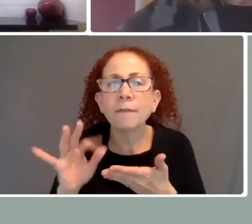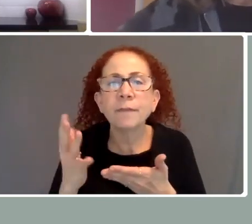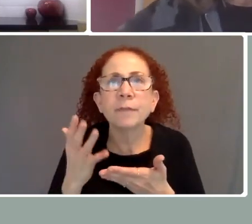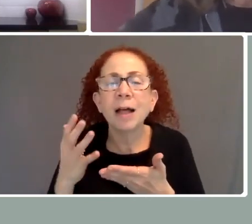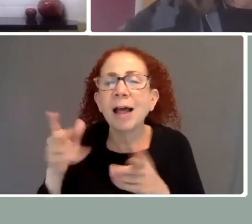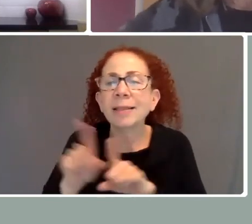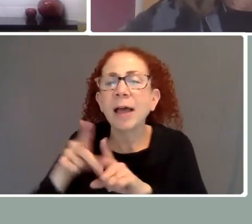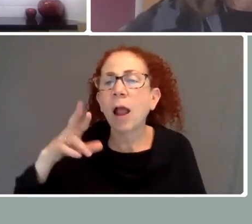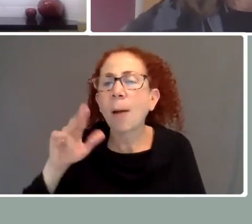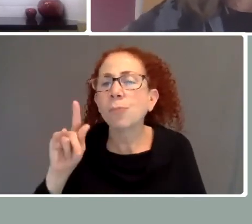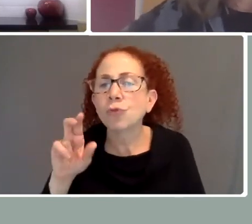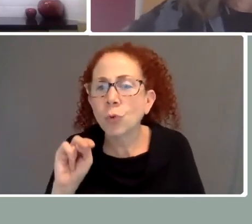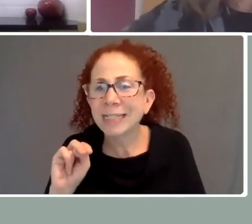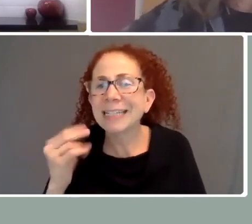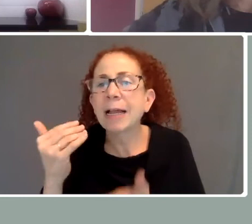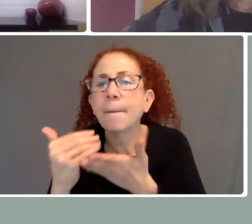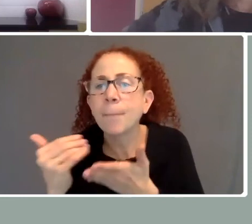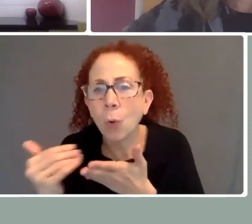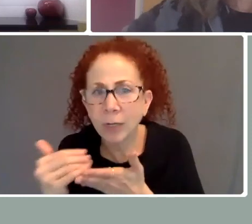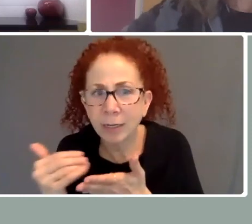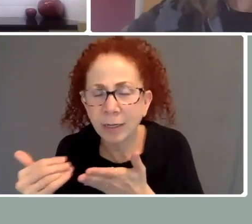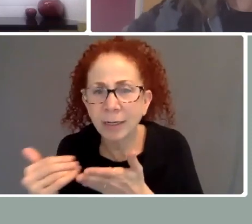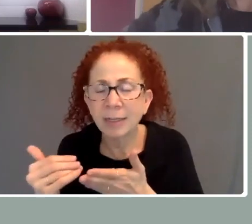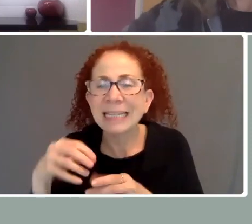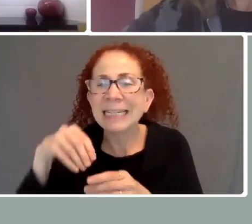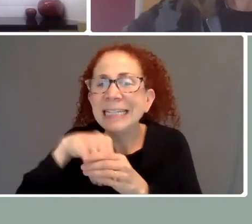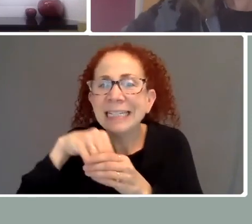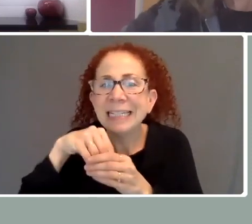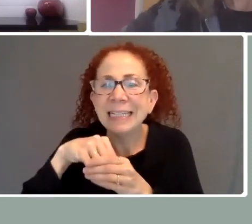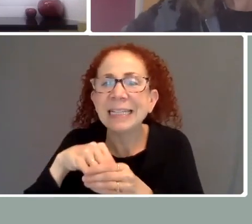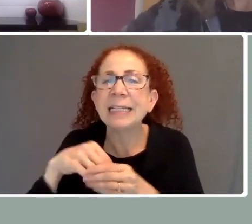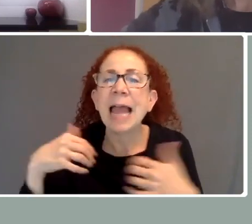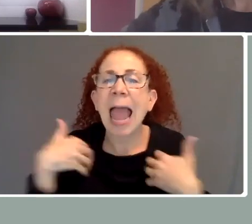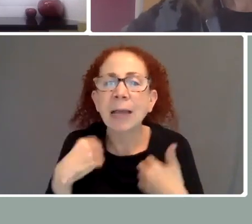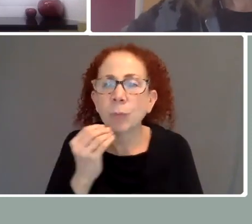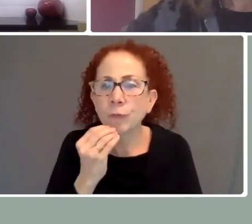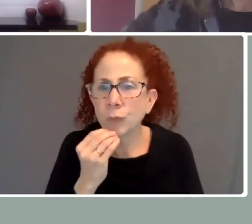a protein component that is in animal foods.